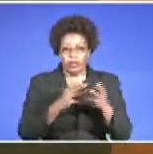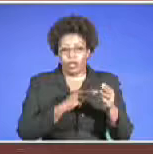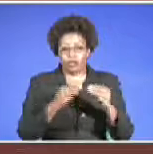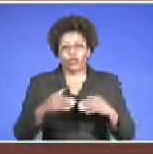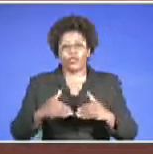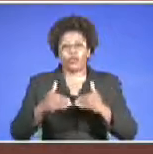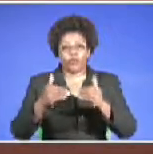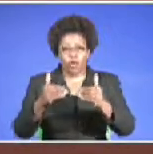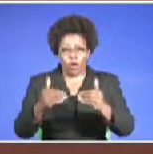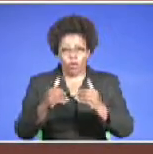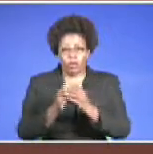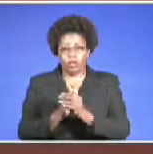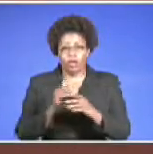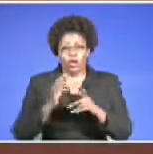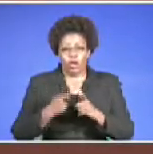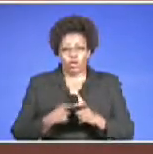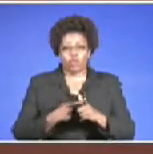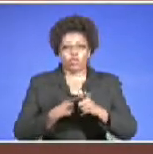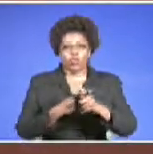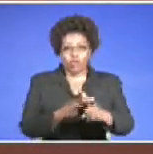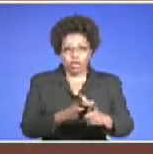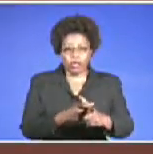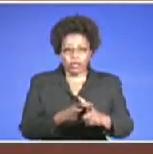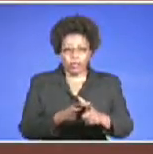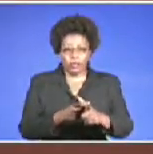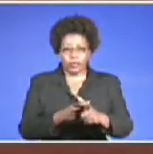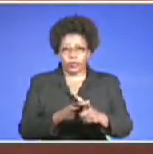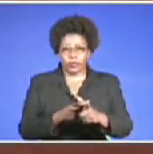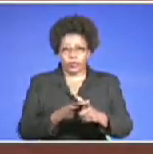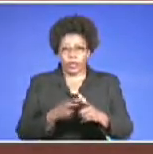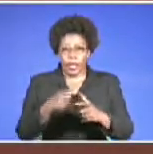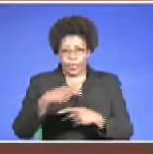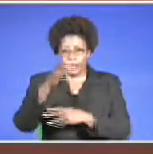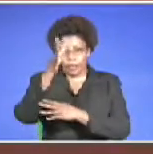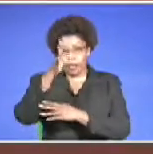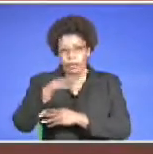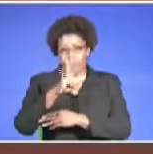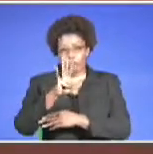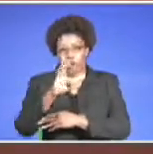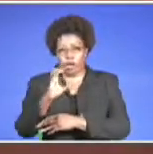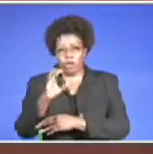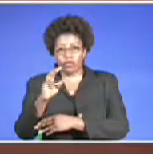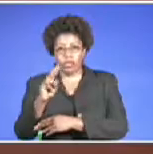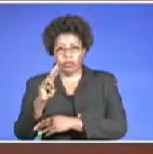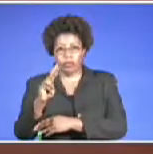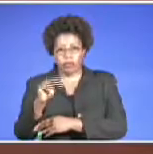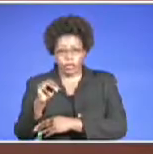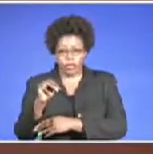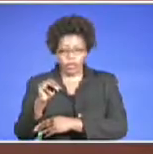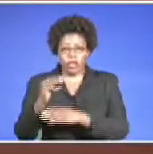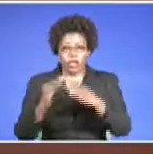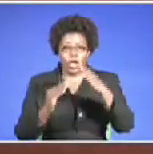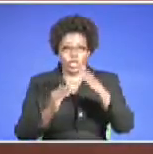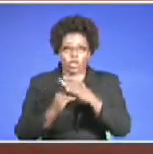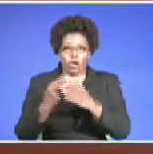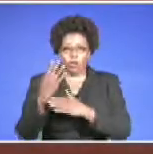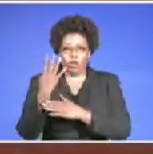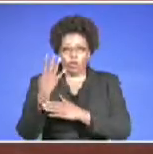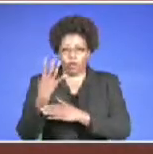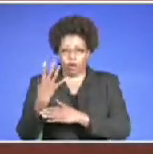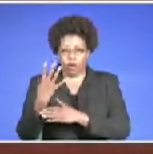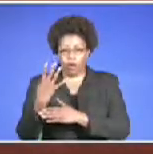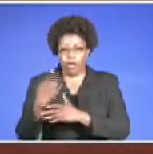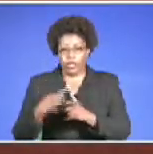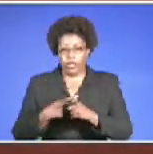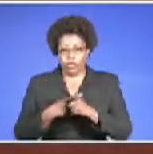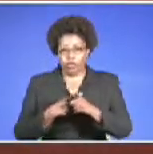forward. On the track side, we had a star-studded event in the men's 400-meter final with a top 4 showdown. The race